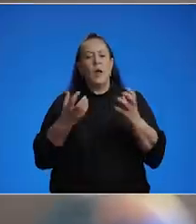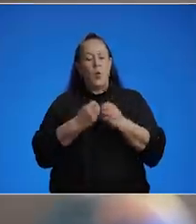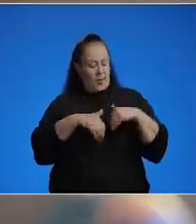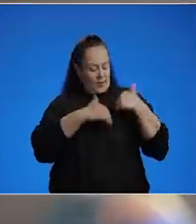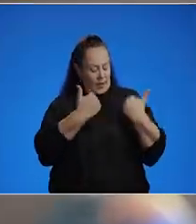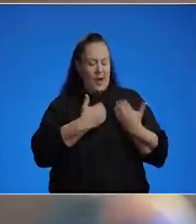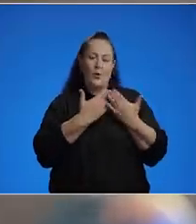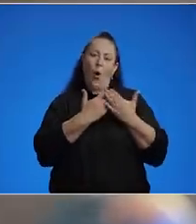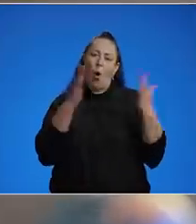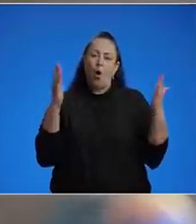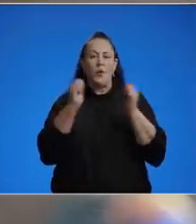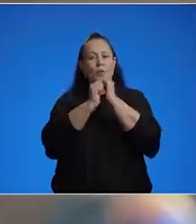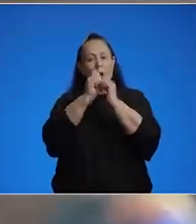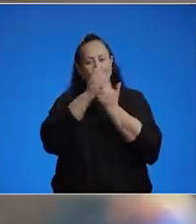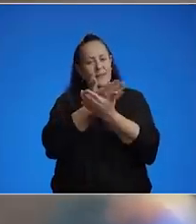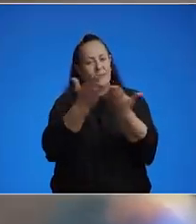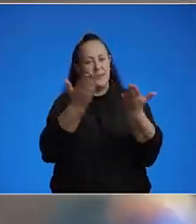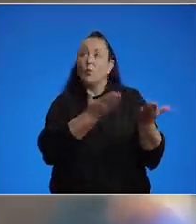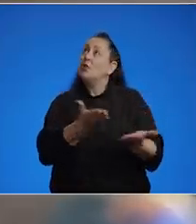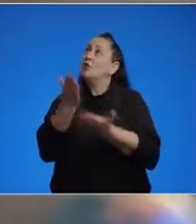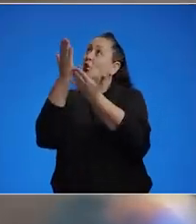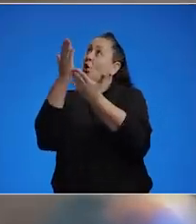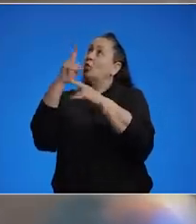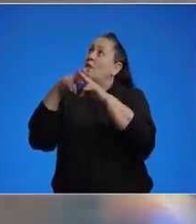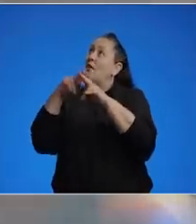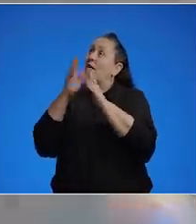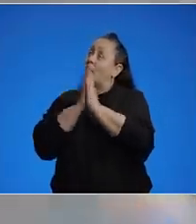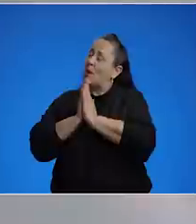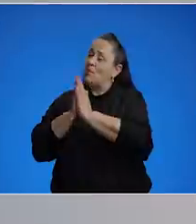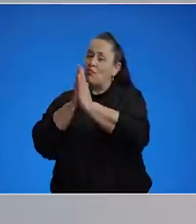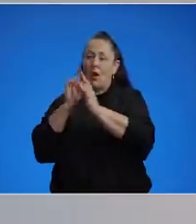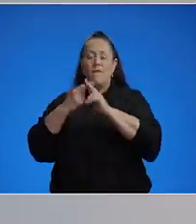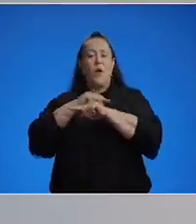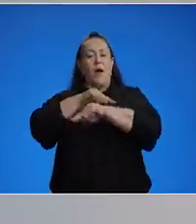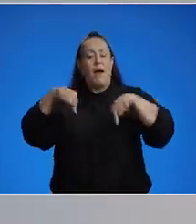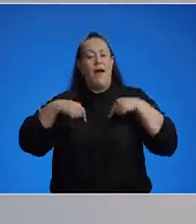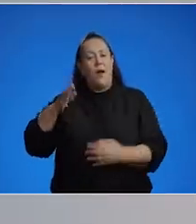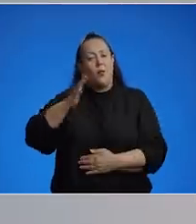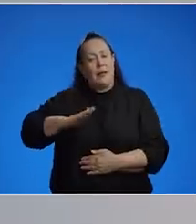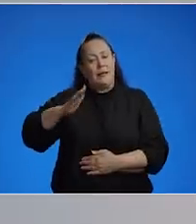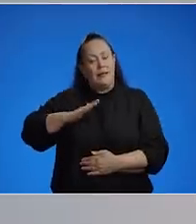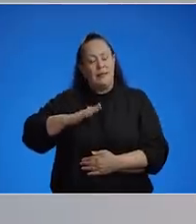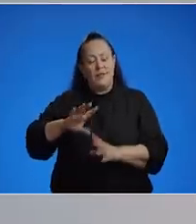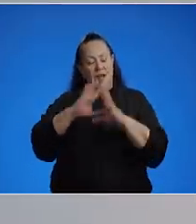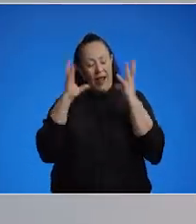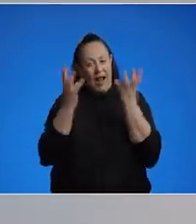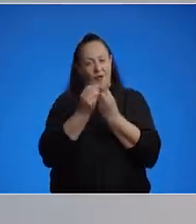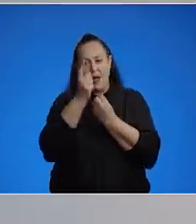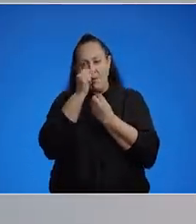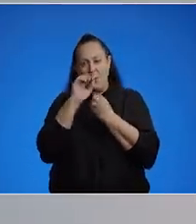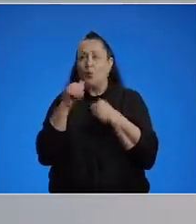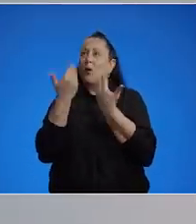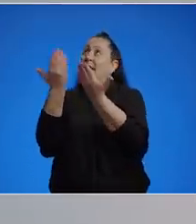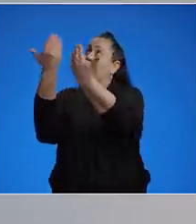With open hearts, my brothers and sisters, Let us turn to the Father To pray for those in need, For everything